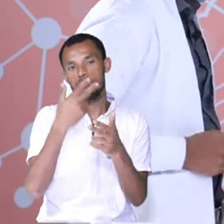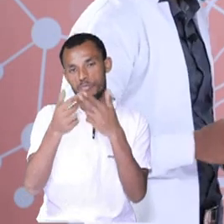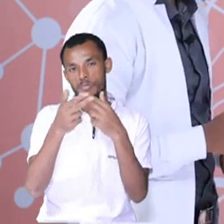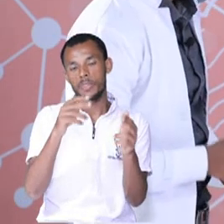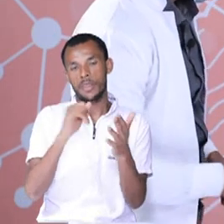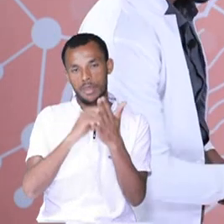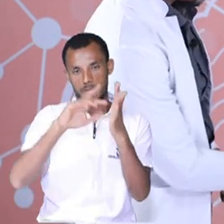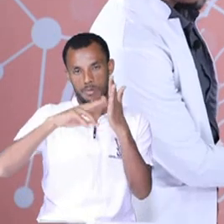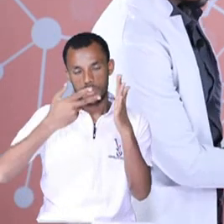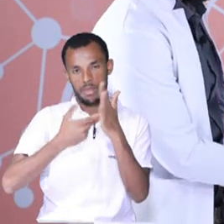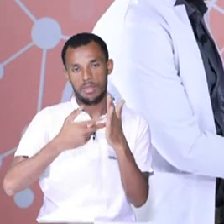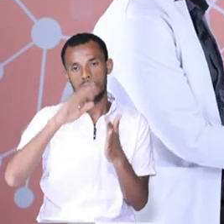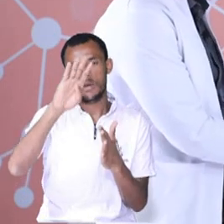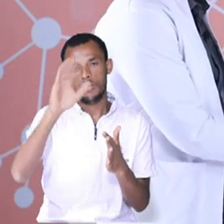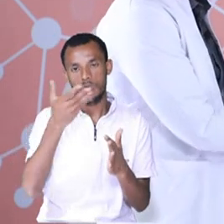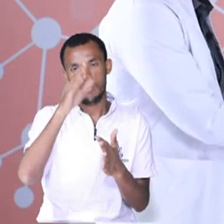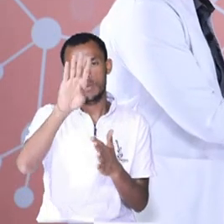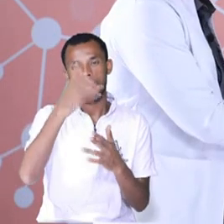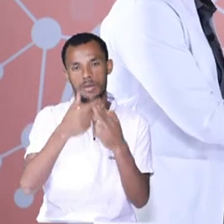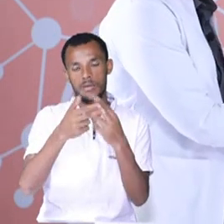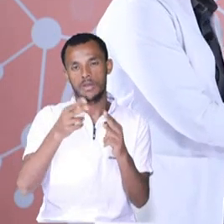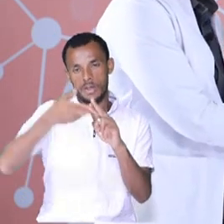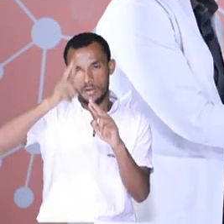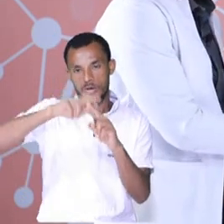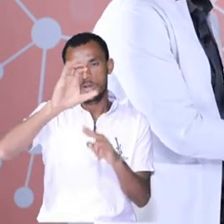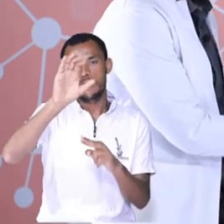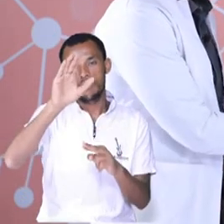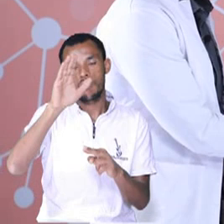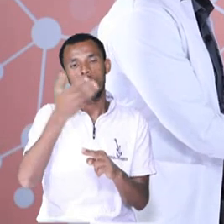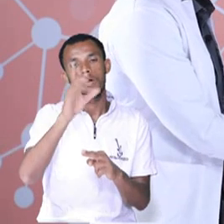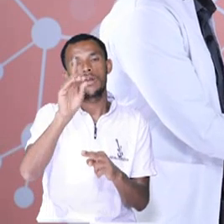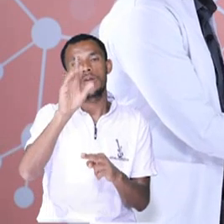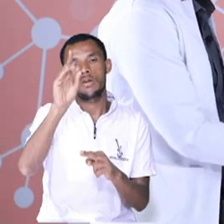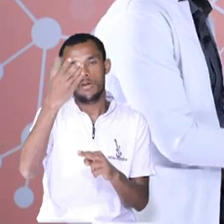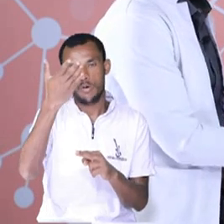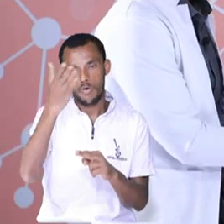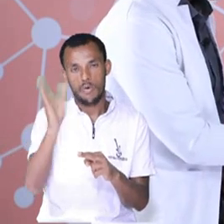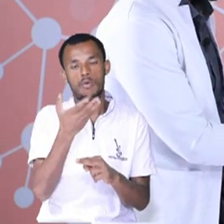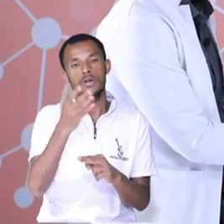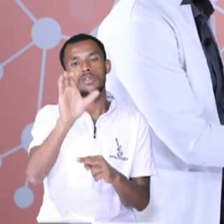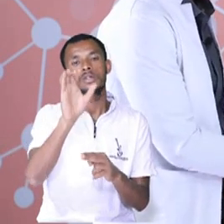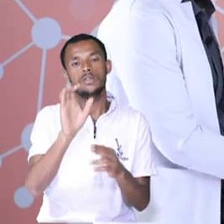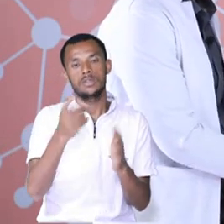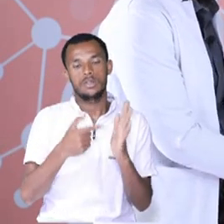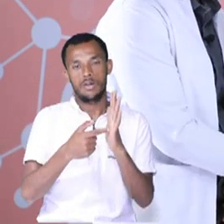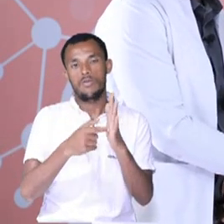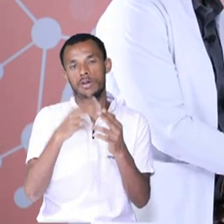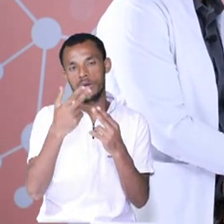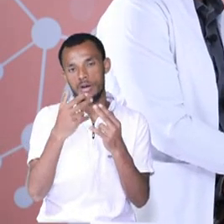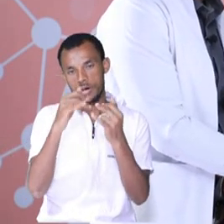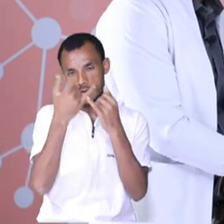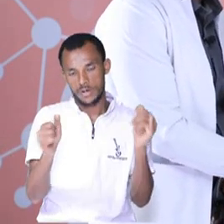multiplication. That means a over b times the reciprocal of c over d is d over c. Then the sign of division is